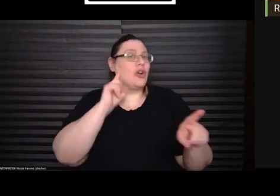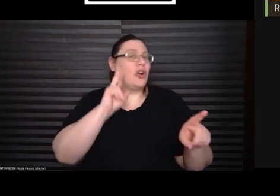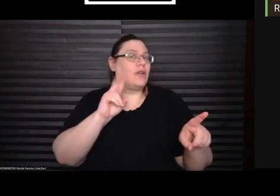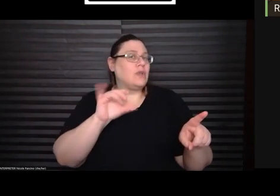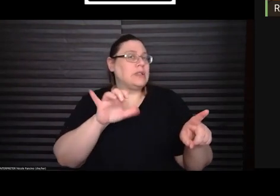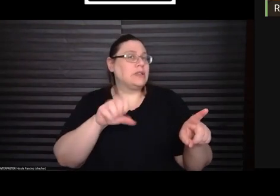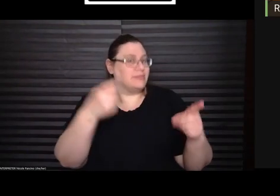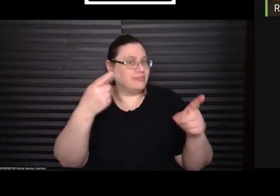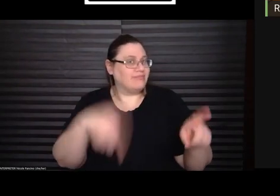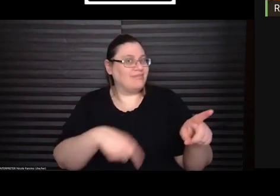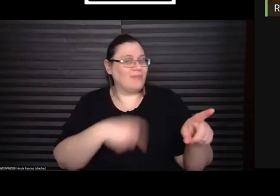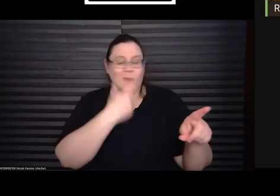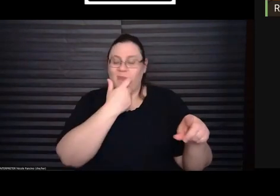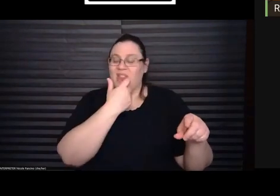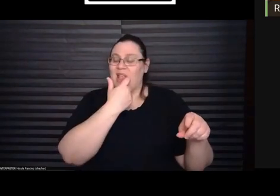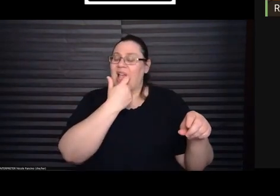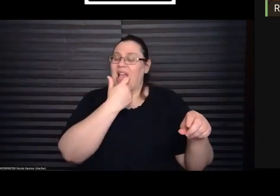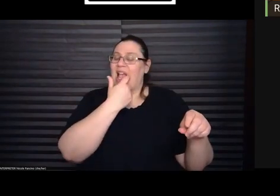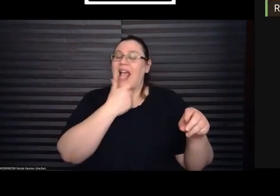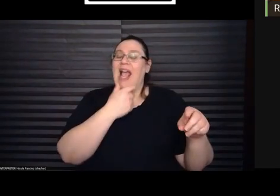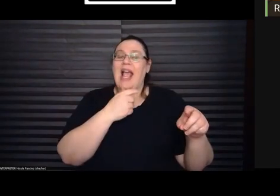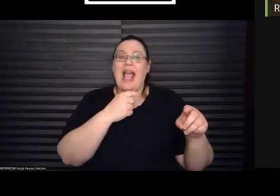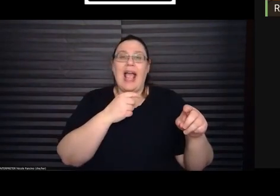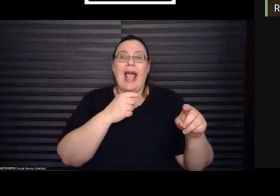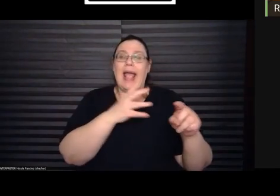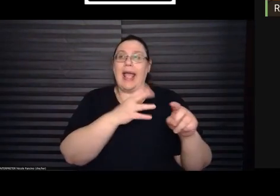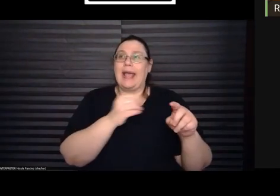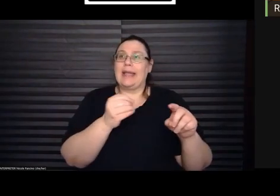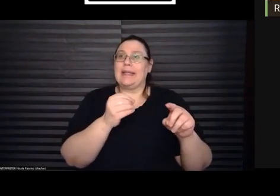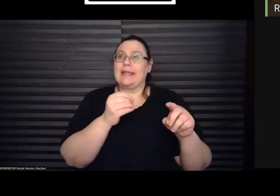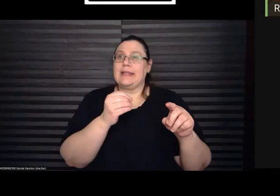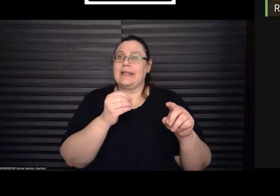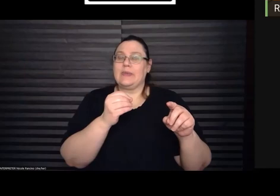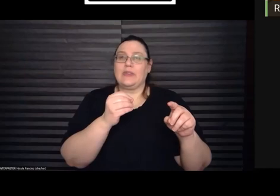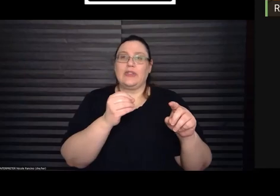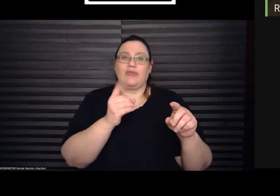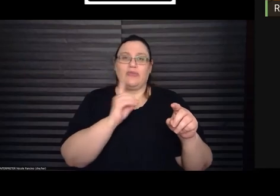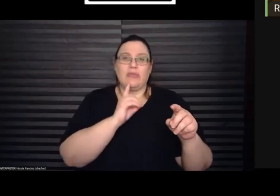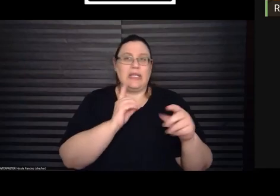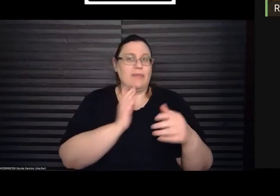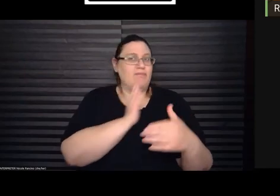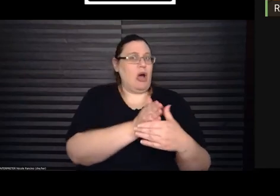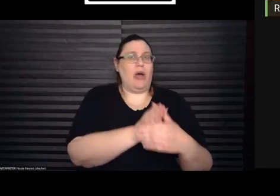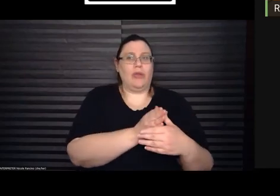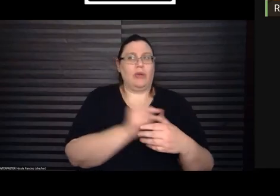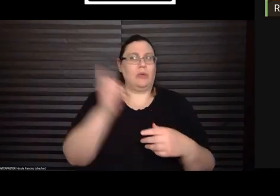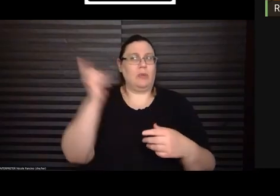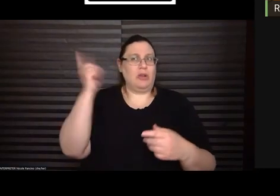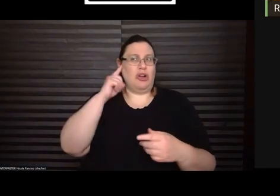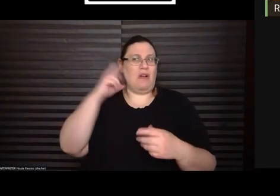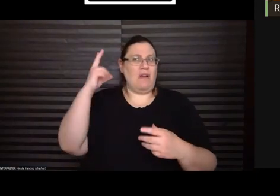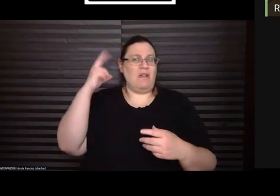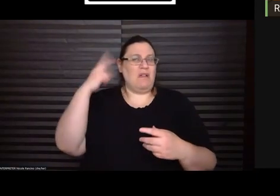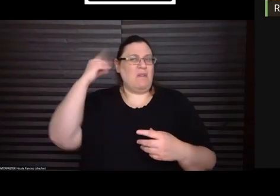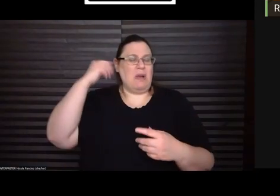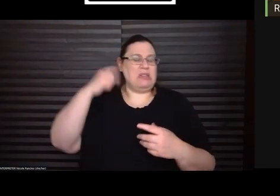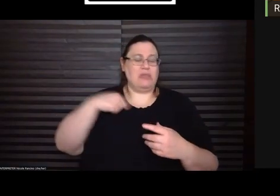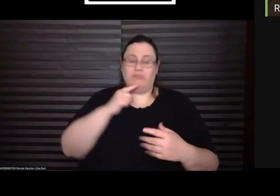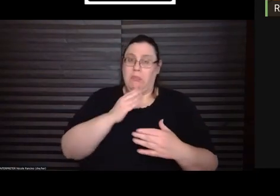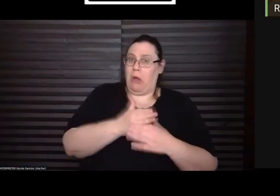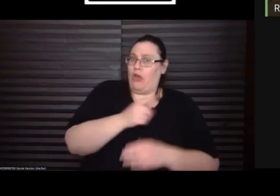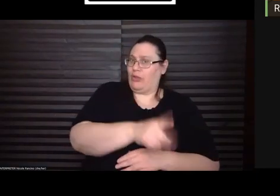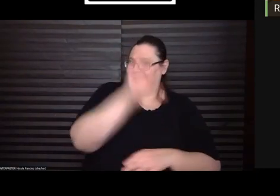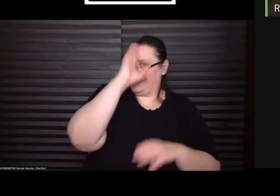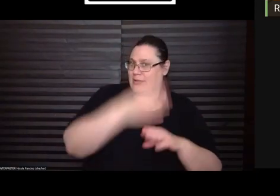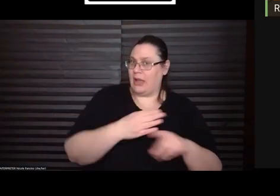voice hearer and you know, was very disturbed by the voices that he heard, and